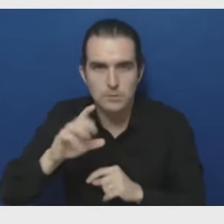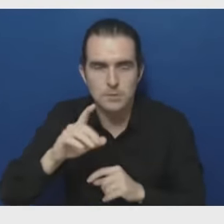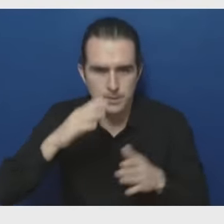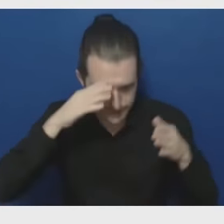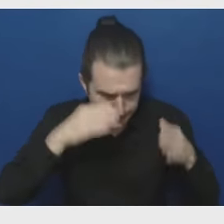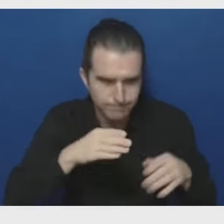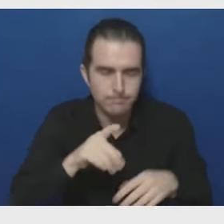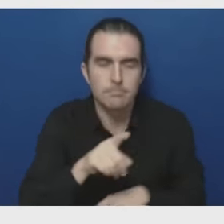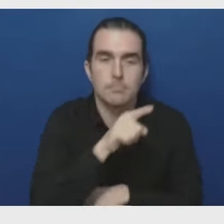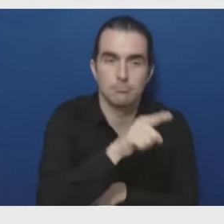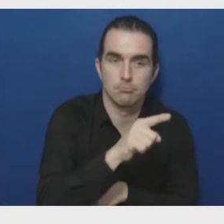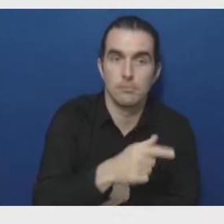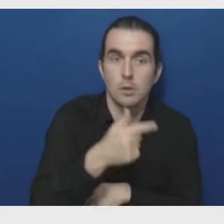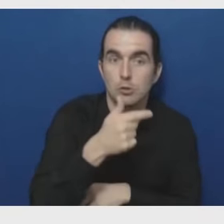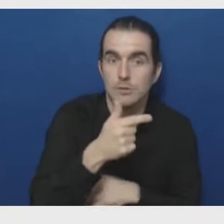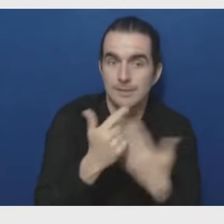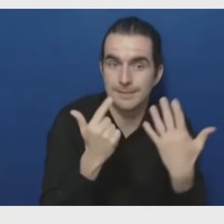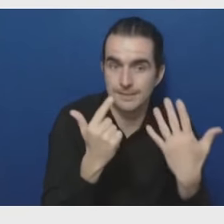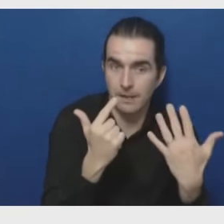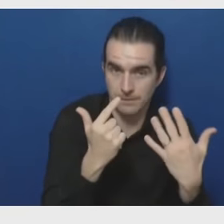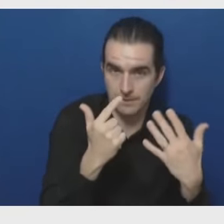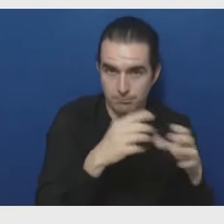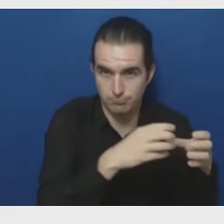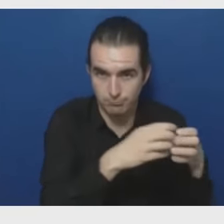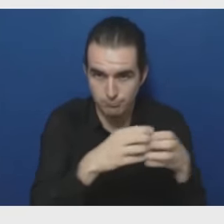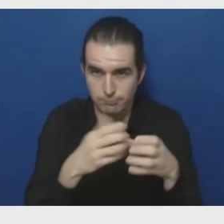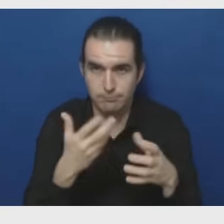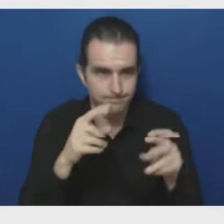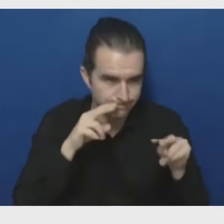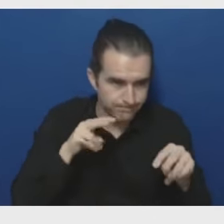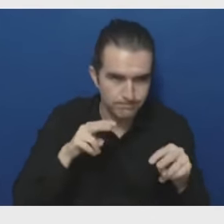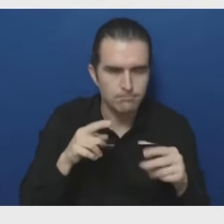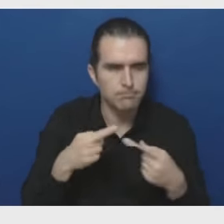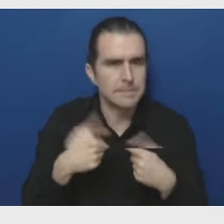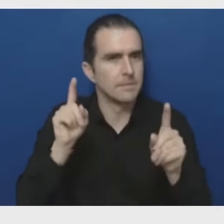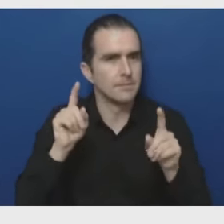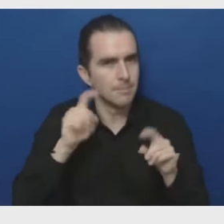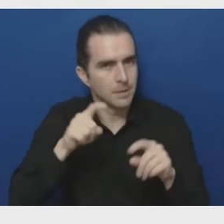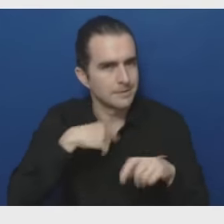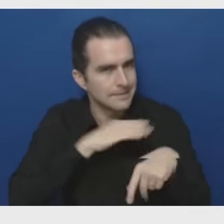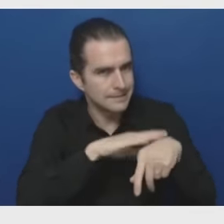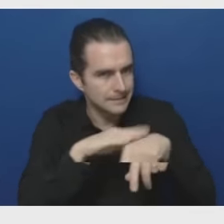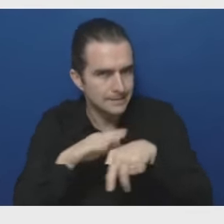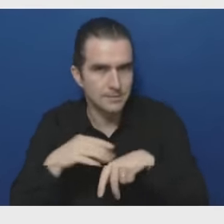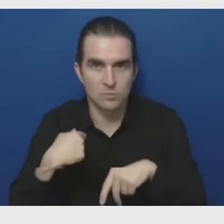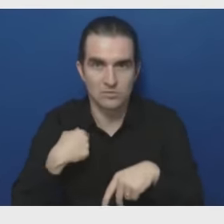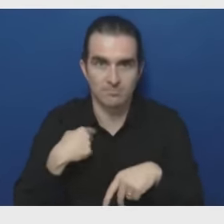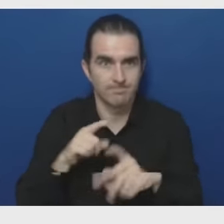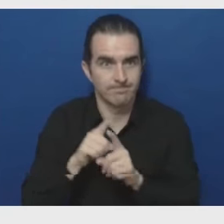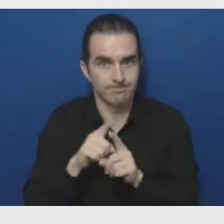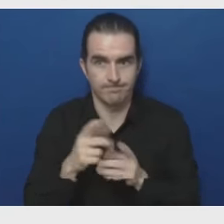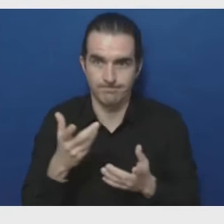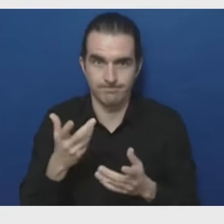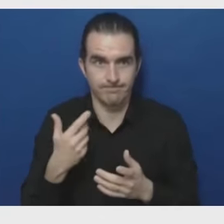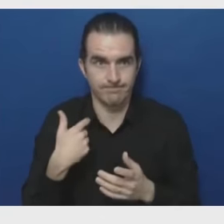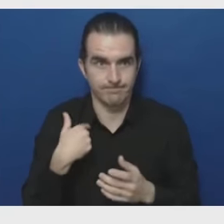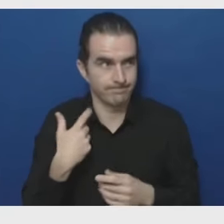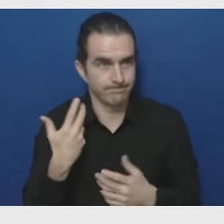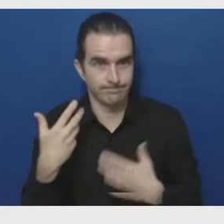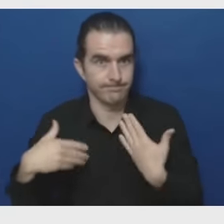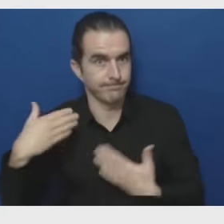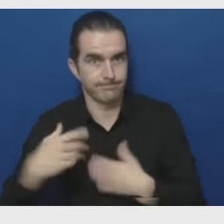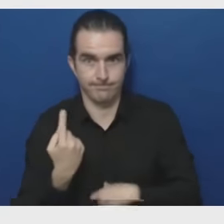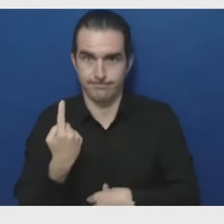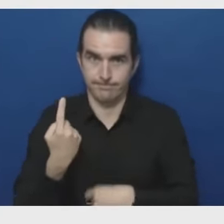some of the initiatives that have been taken on debt, only to find that when you are using that debt relief in order to get some